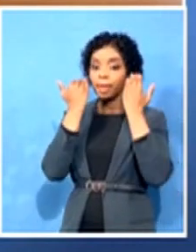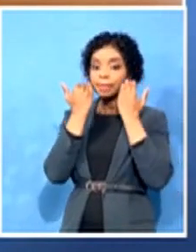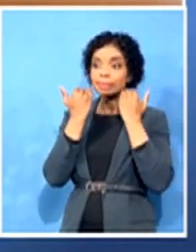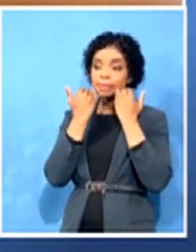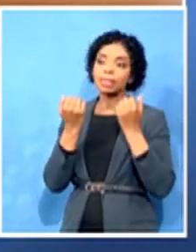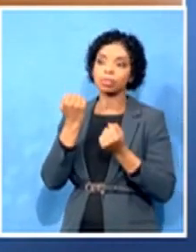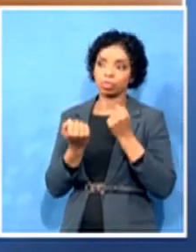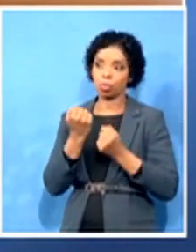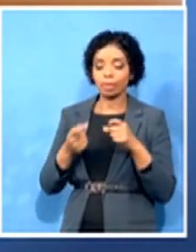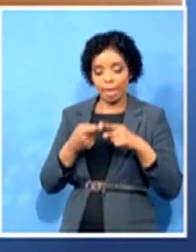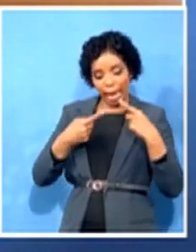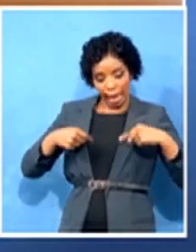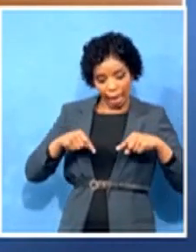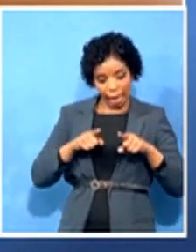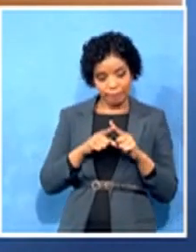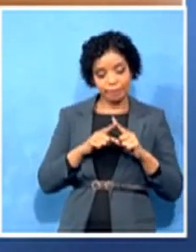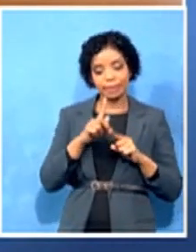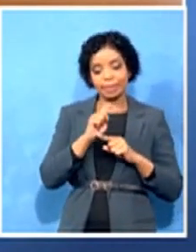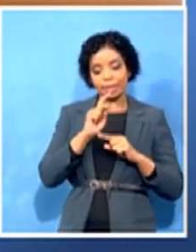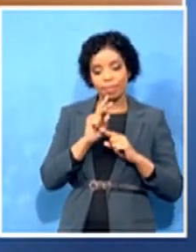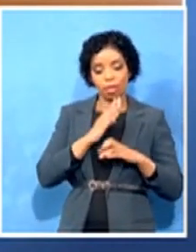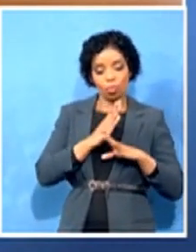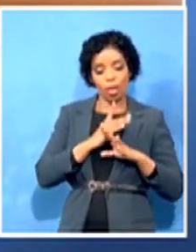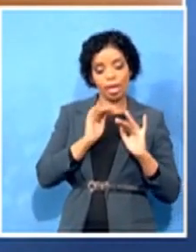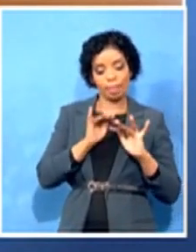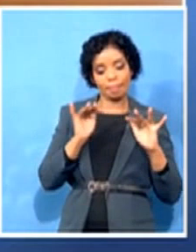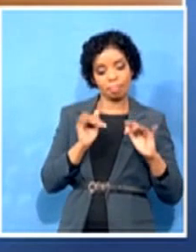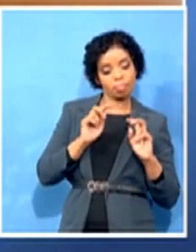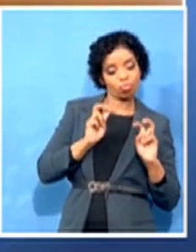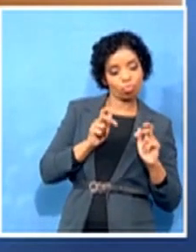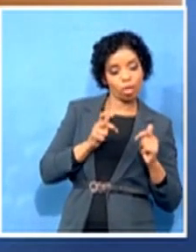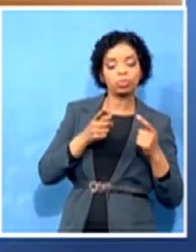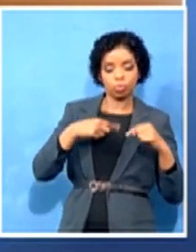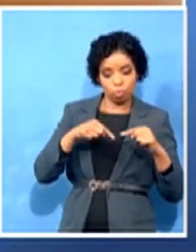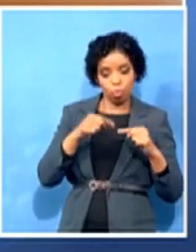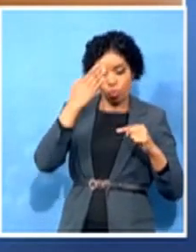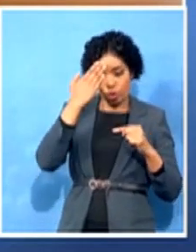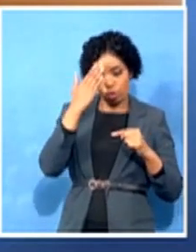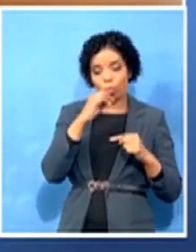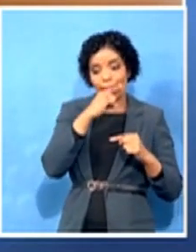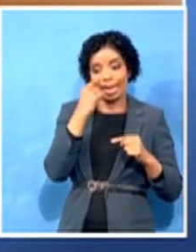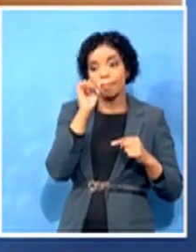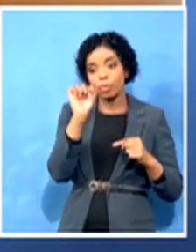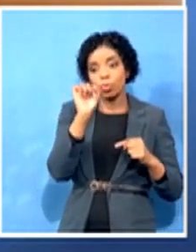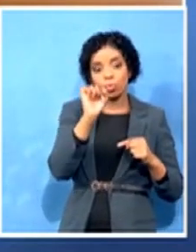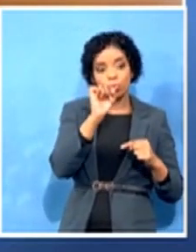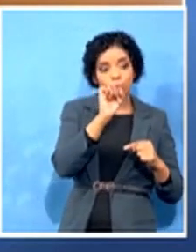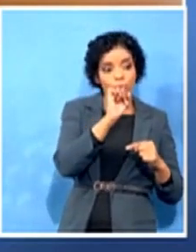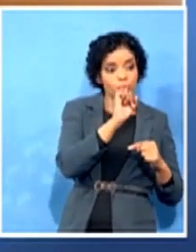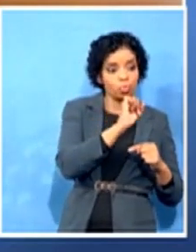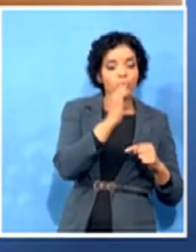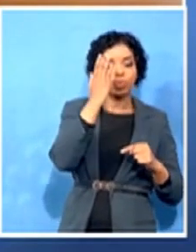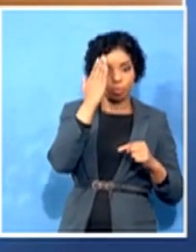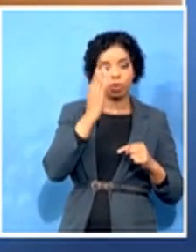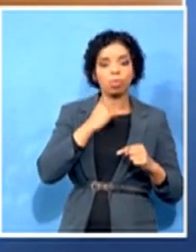do, is it fine that we release the names to the public? And what is the rationale behind it? Just give us a